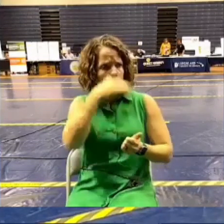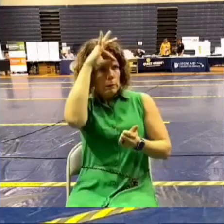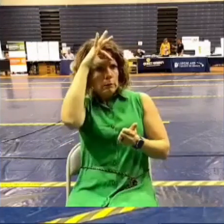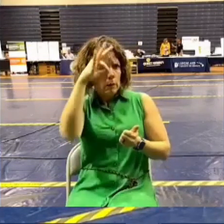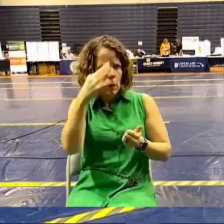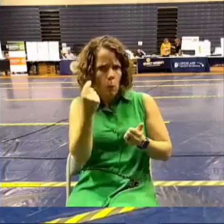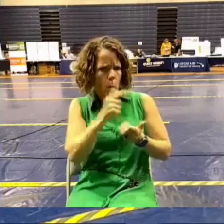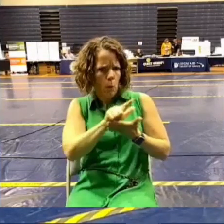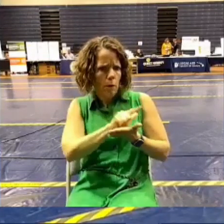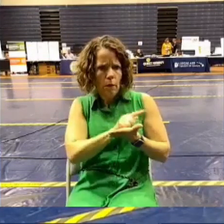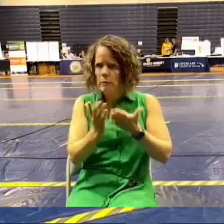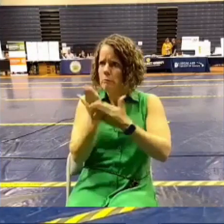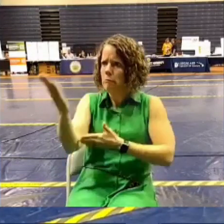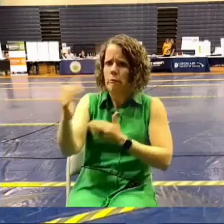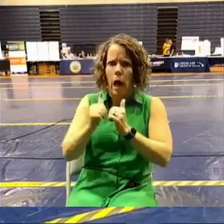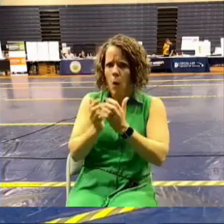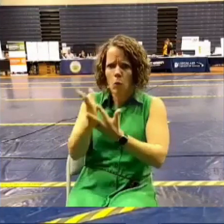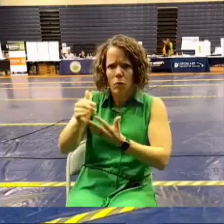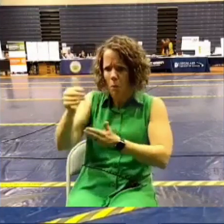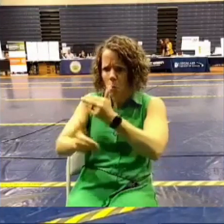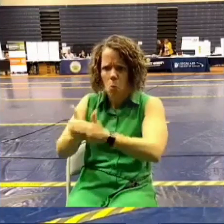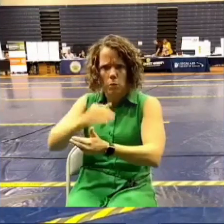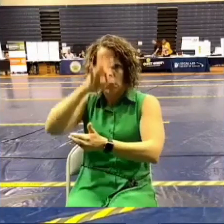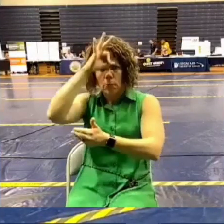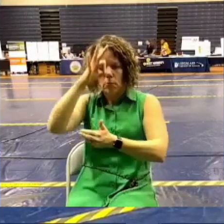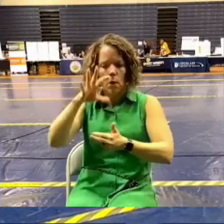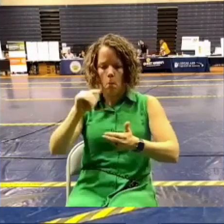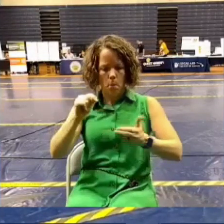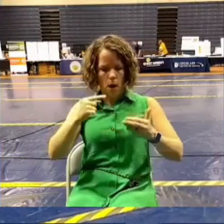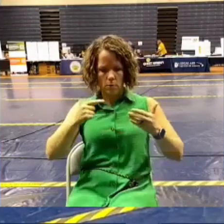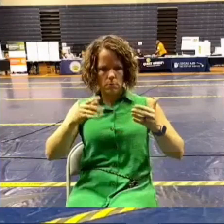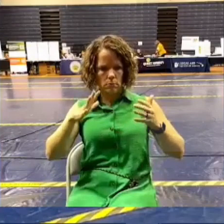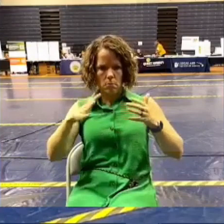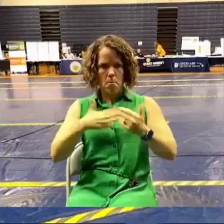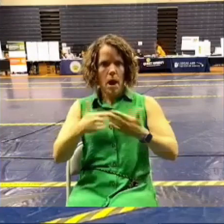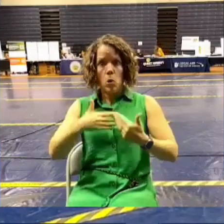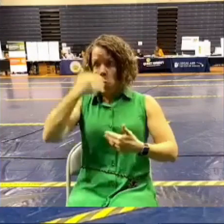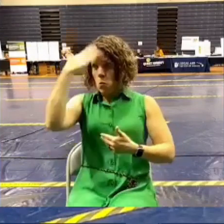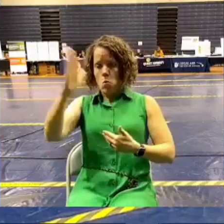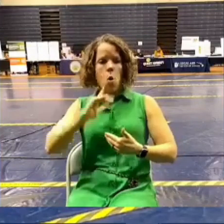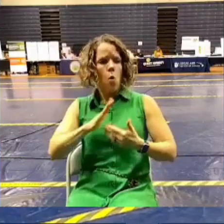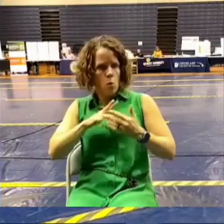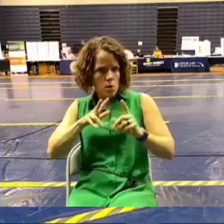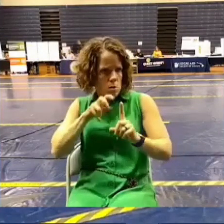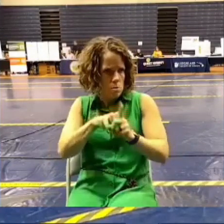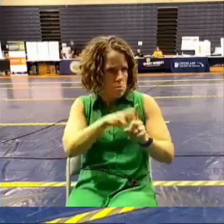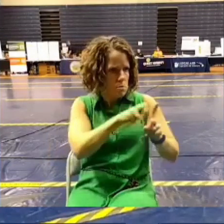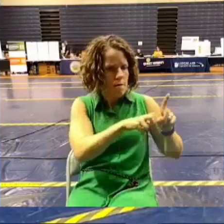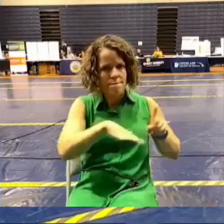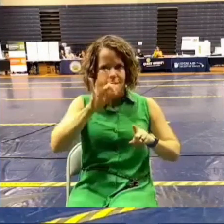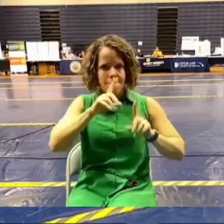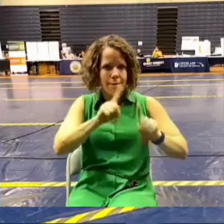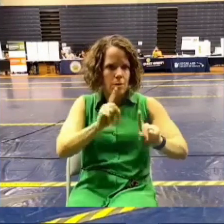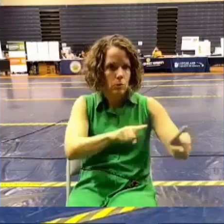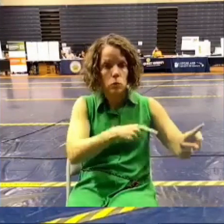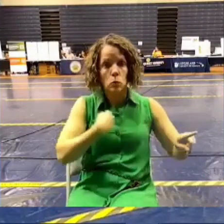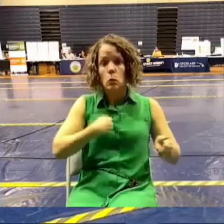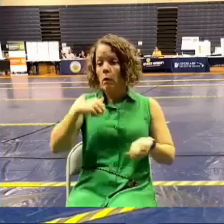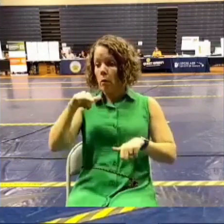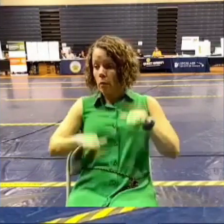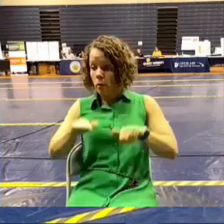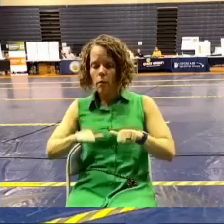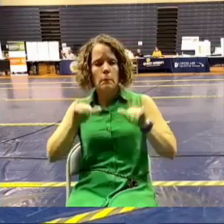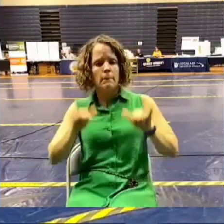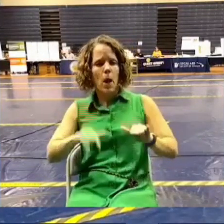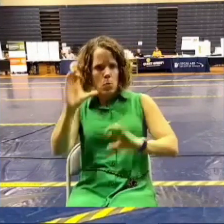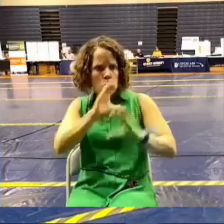and our families do within this subcommittee. We don't know, we go find the answer. We don't know the people, we go knock on their door. So I wanted to share that because what I'm